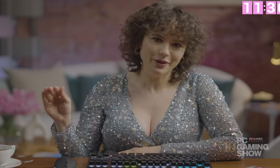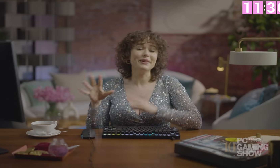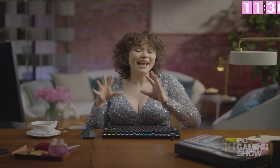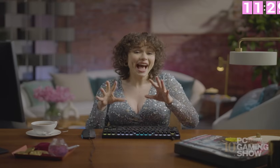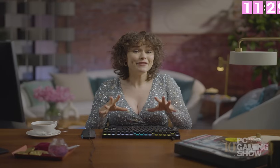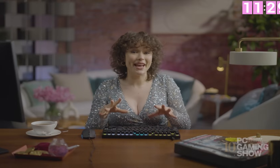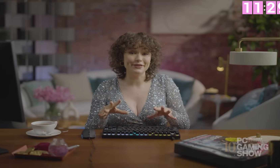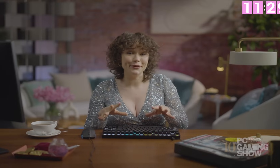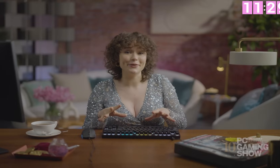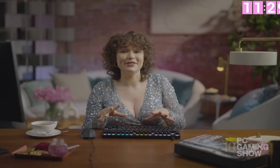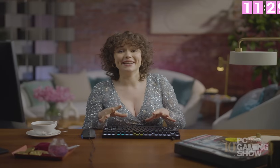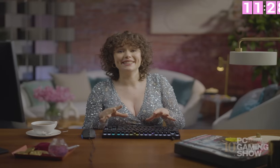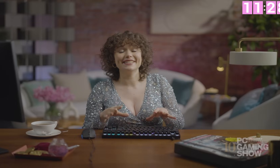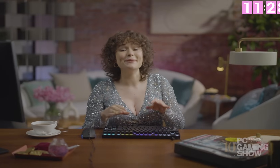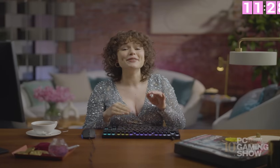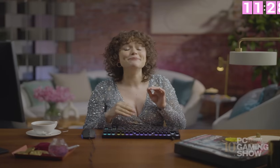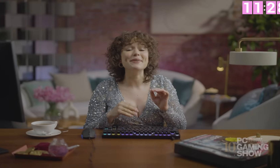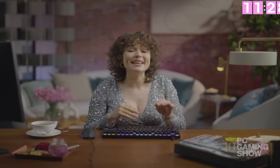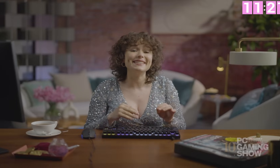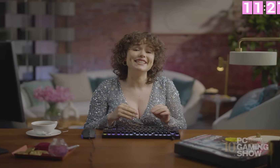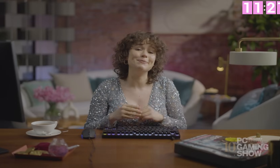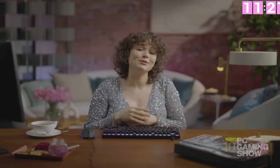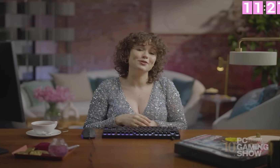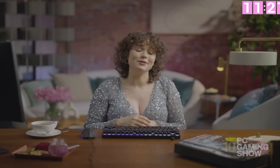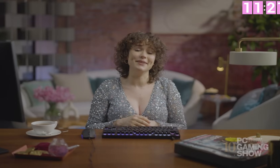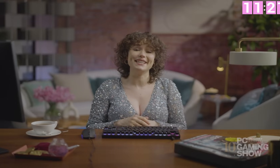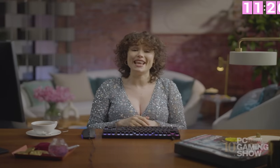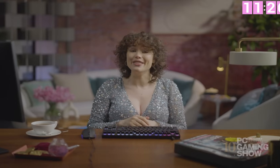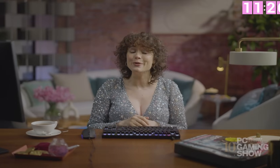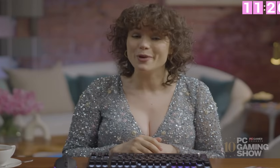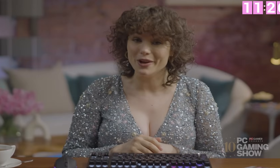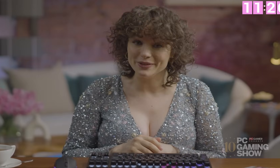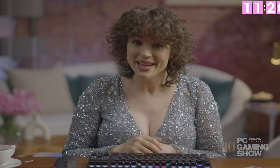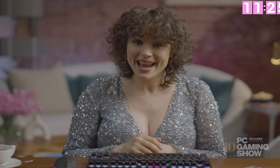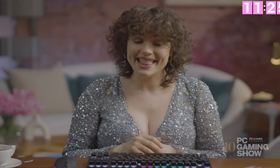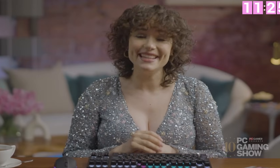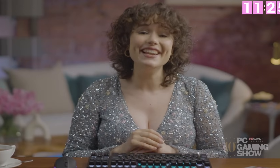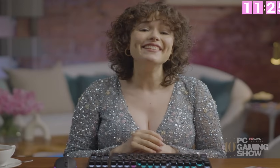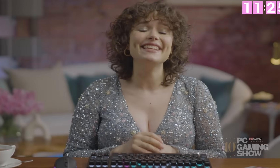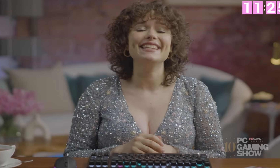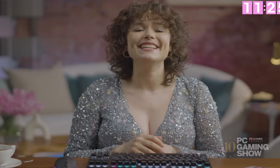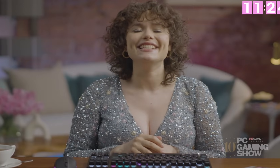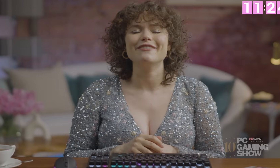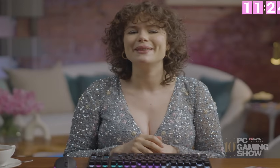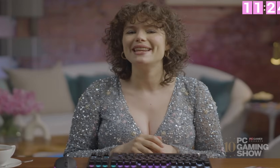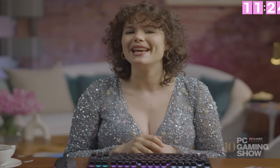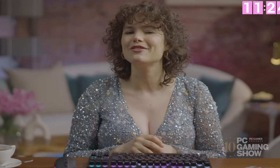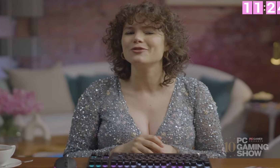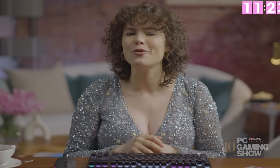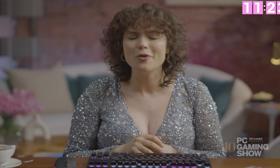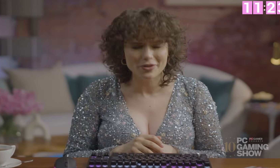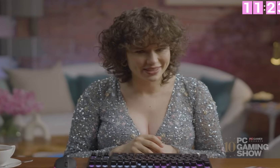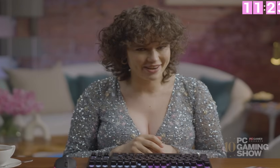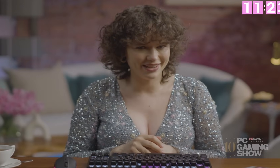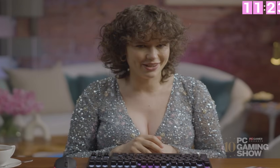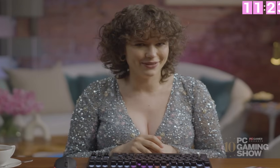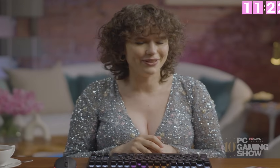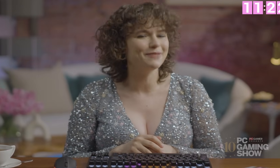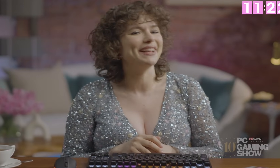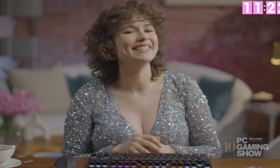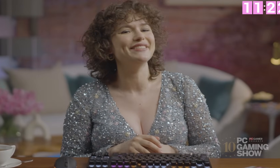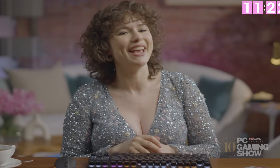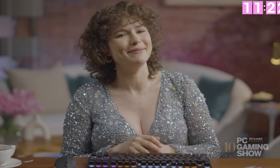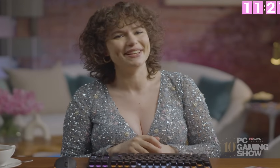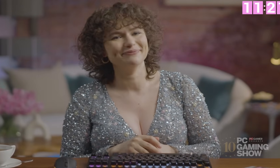at all. But I have had a front row seat to some of the biggest esports tournaments in the world, and the last 10 years have been extraordinarily good